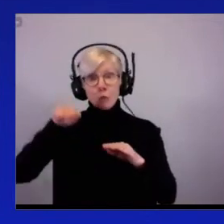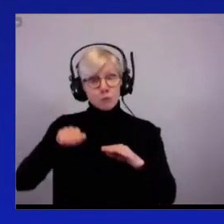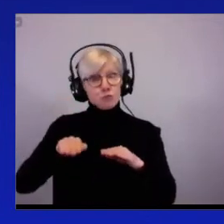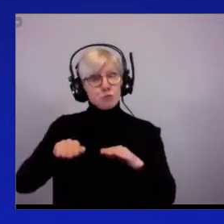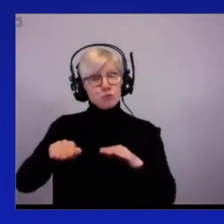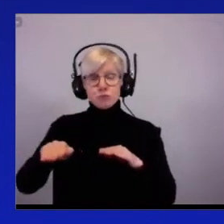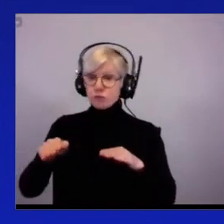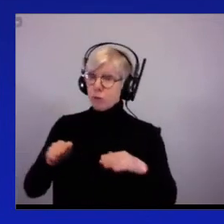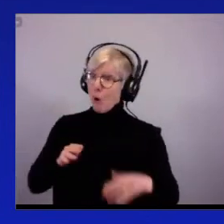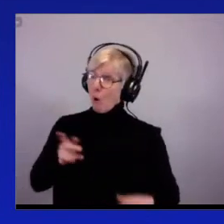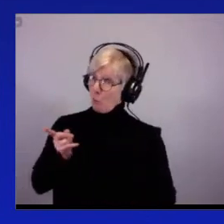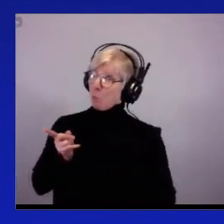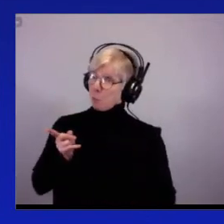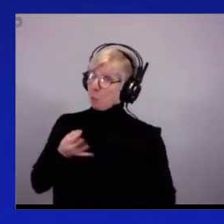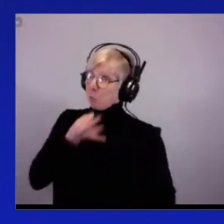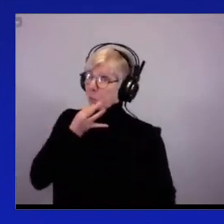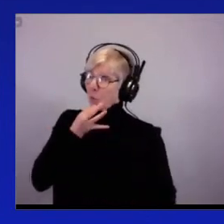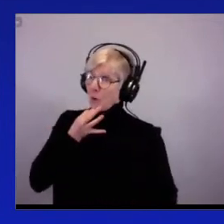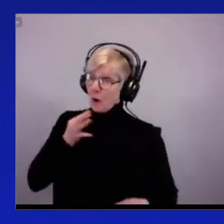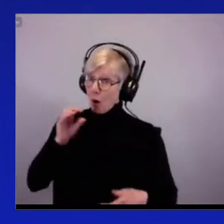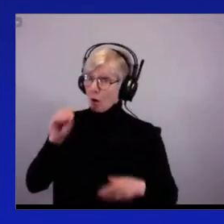COVID,